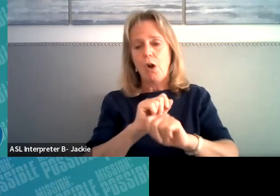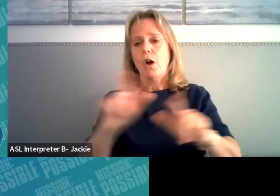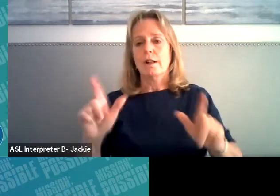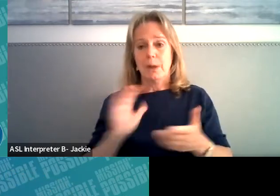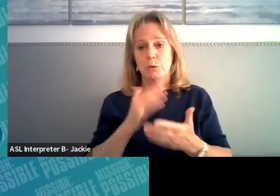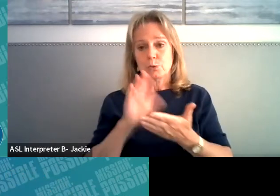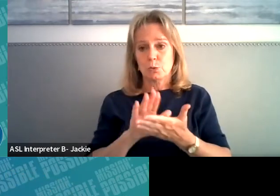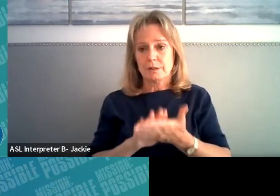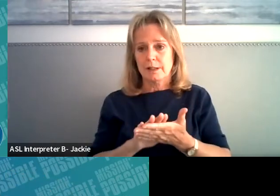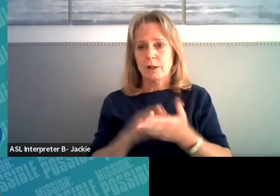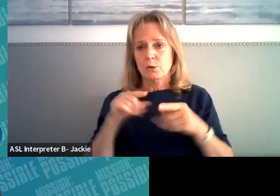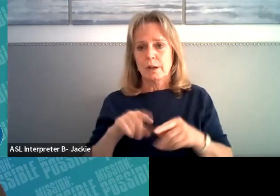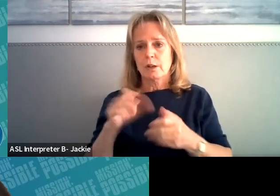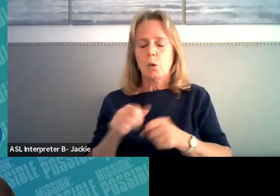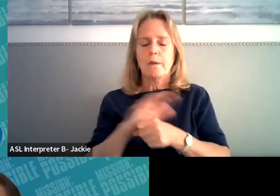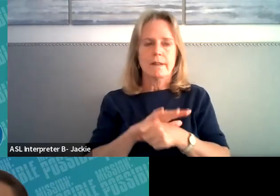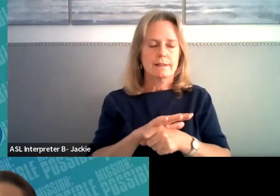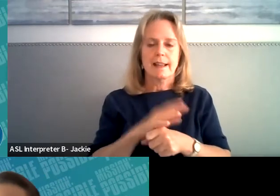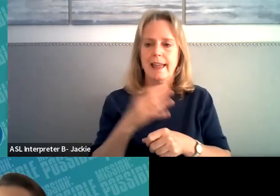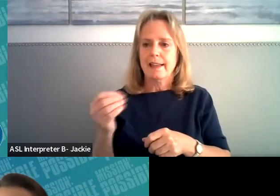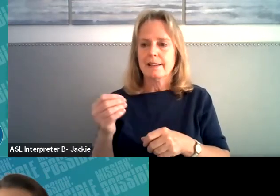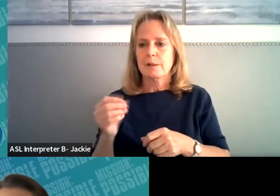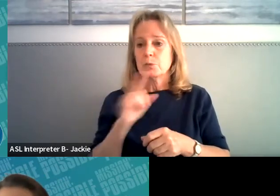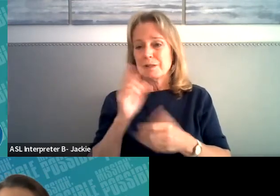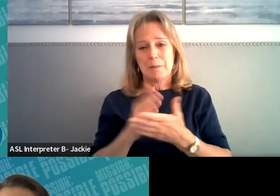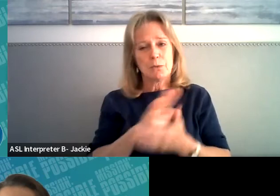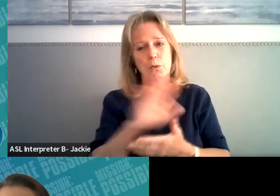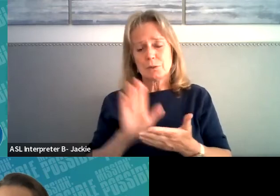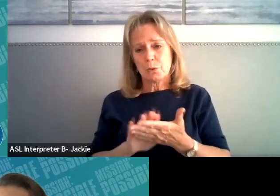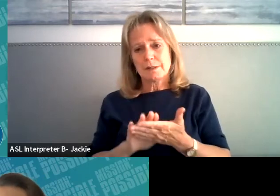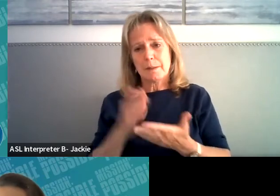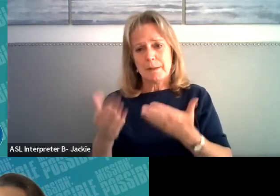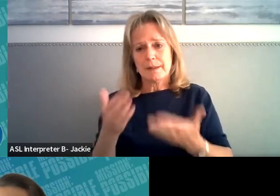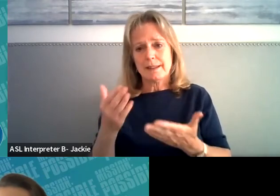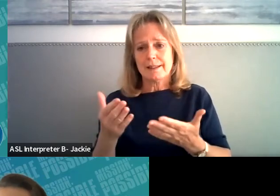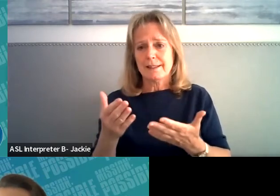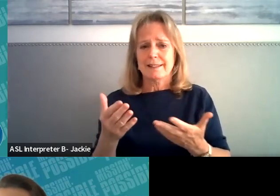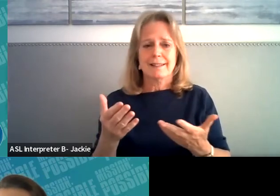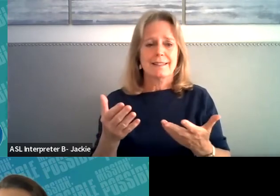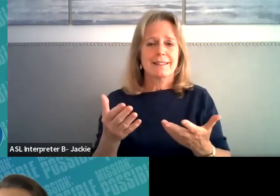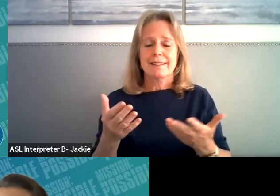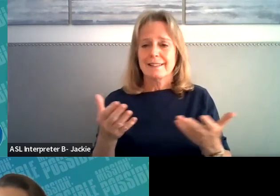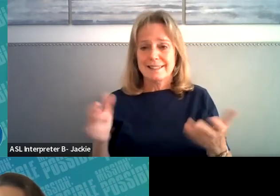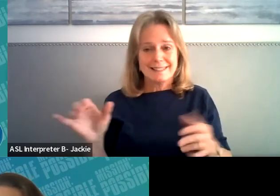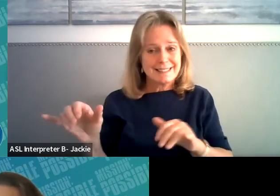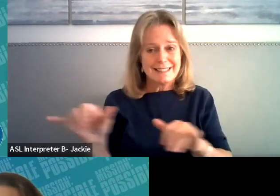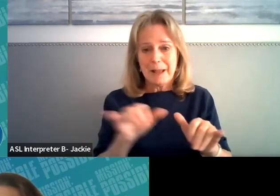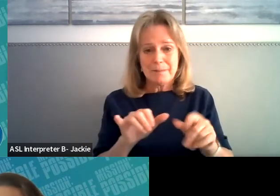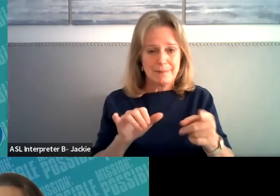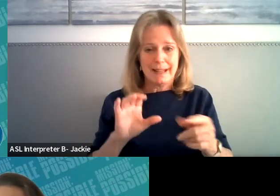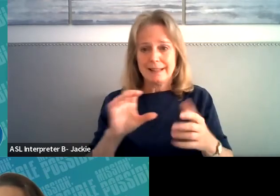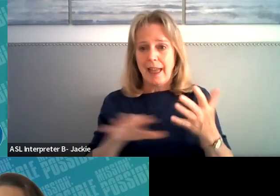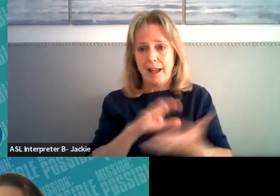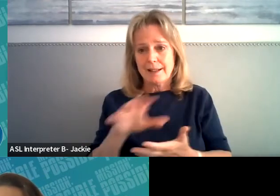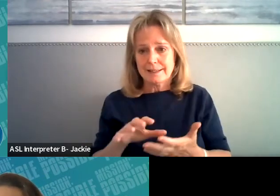right? During COVID, and I'm sure some of your schools may be, it's with the same state of chaos, even